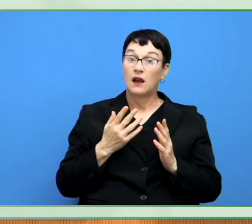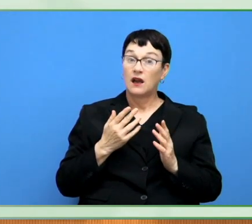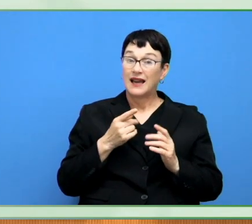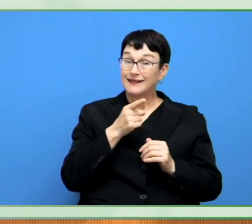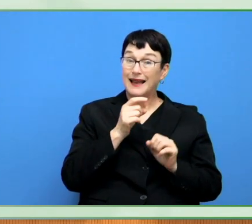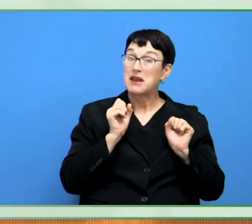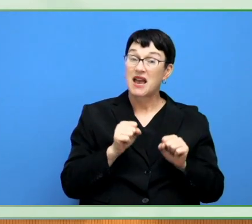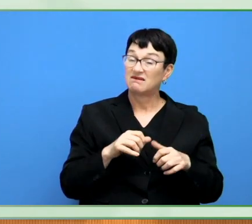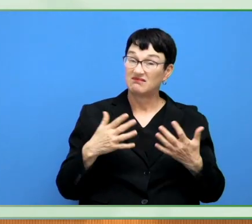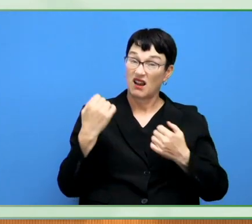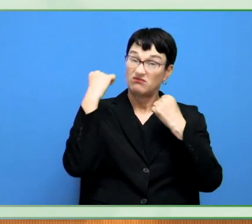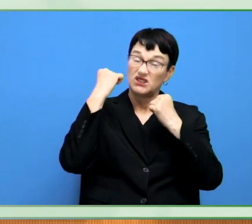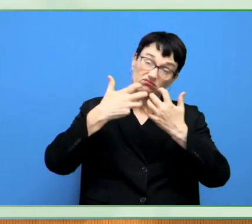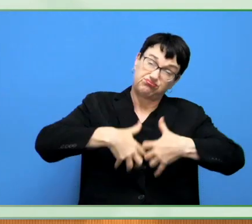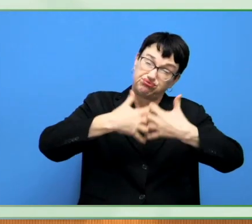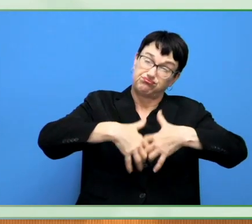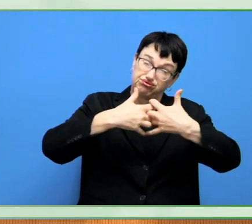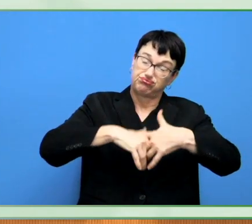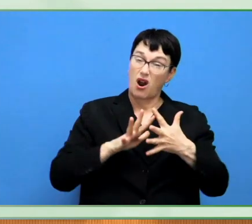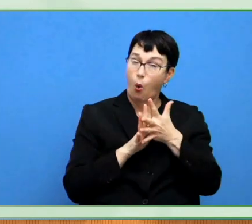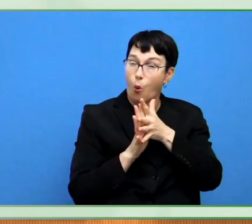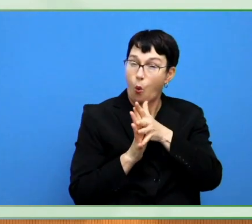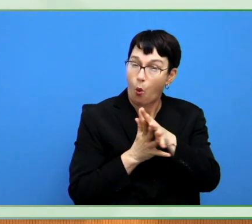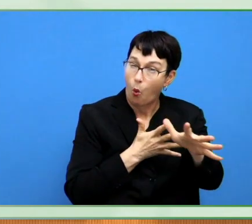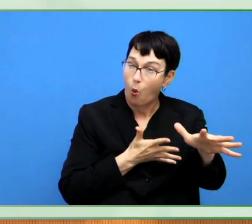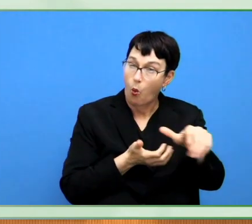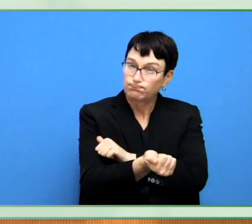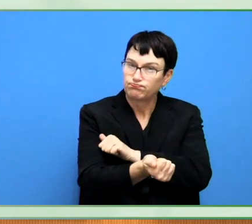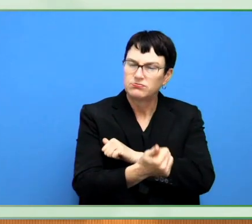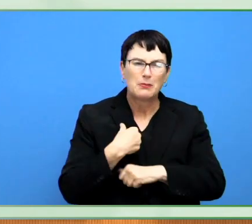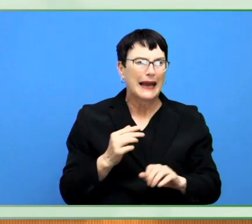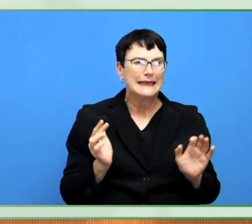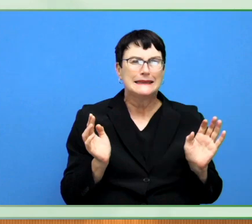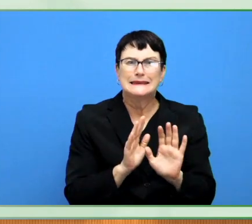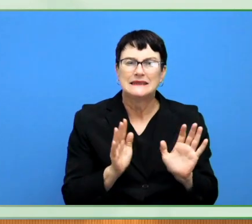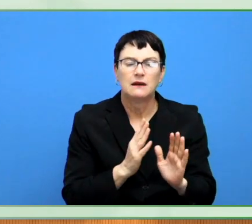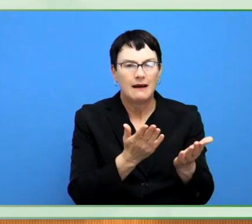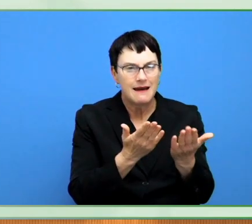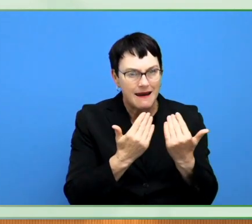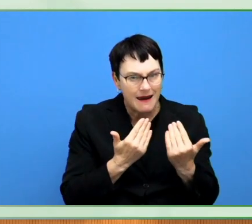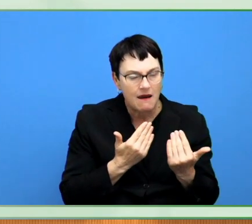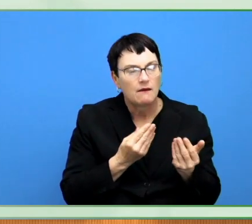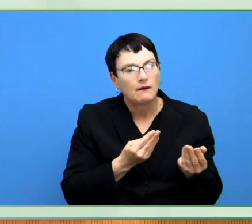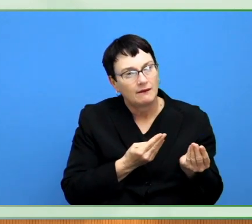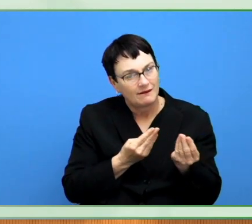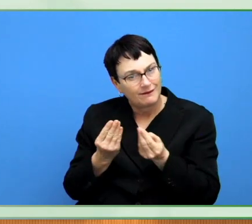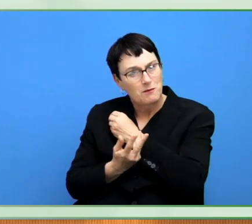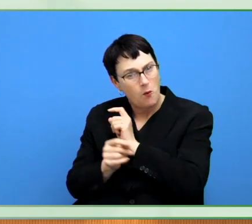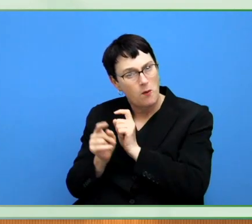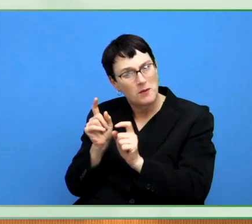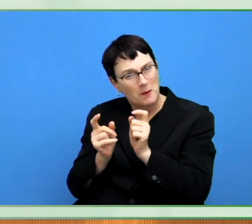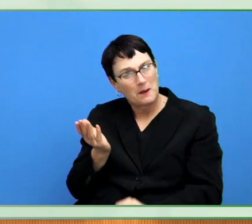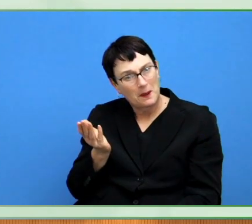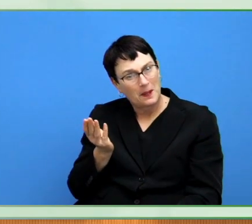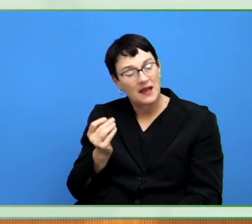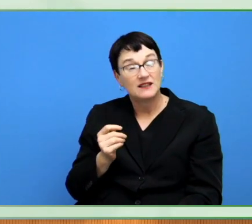rid of it, which to me is terrible. Finally, we collect all of that in our warehouse where we sort all of it, we clean